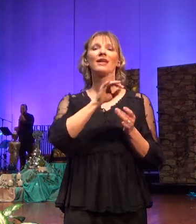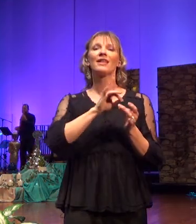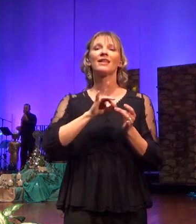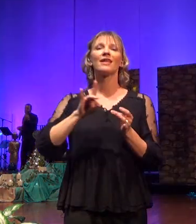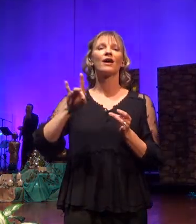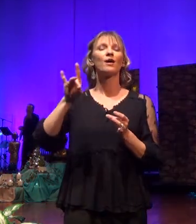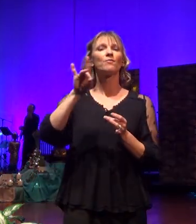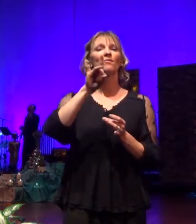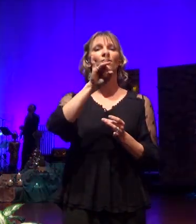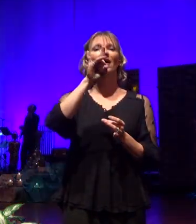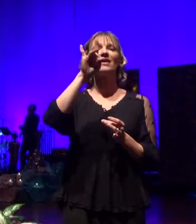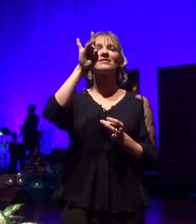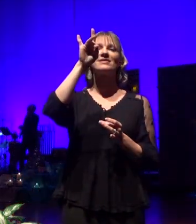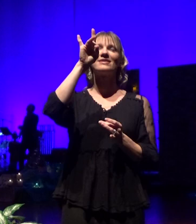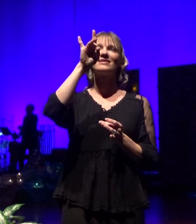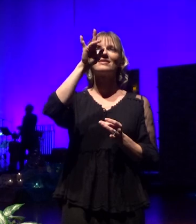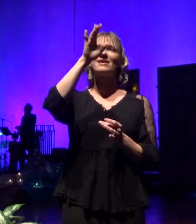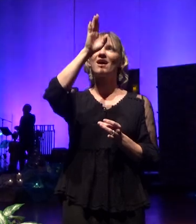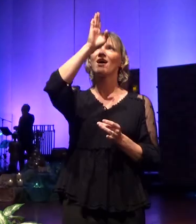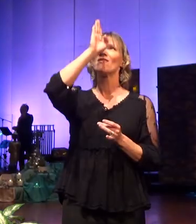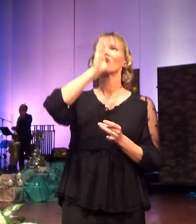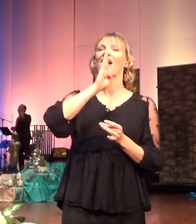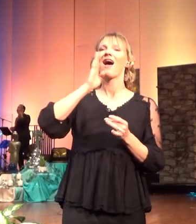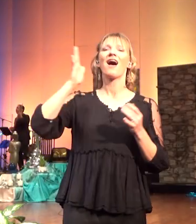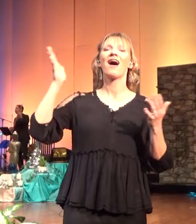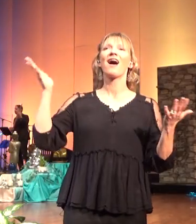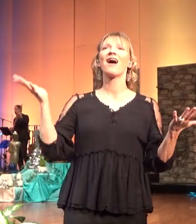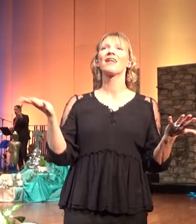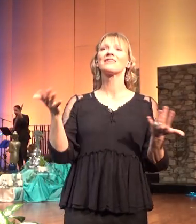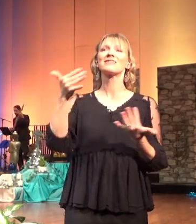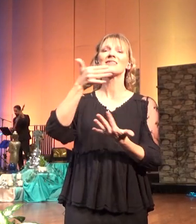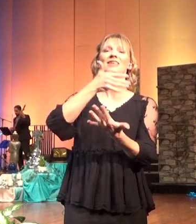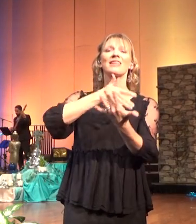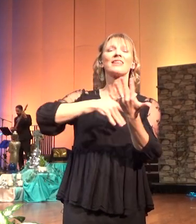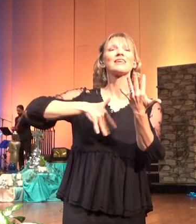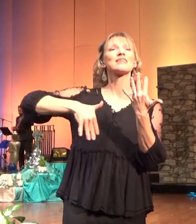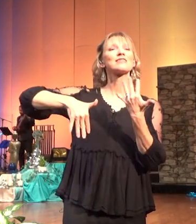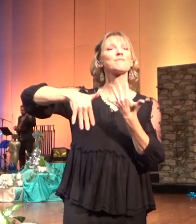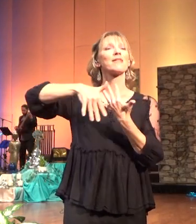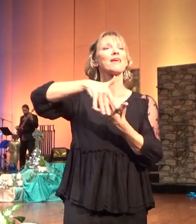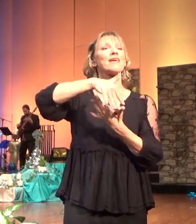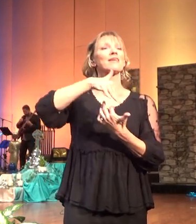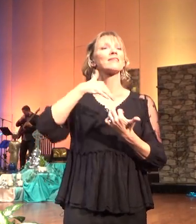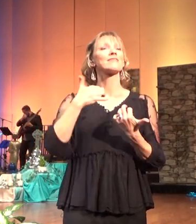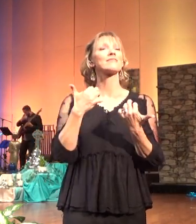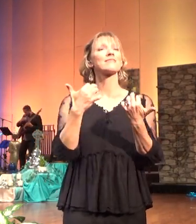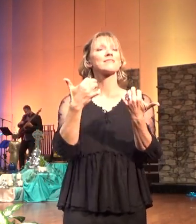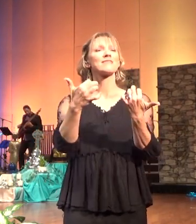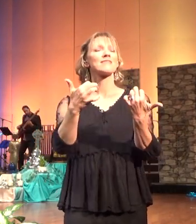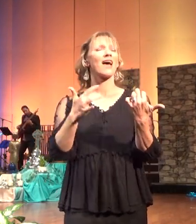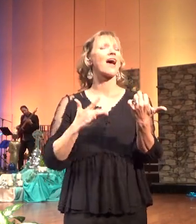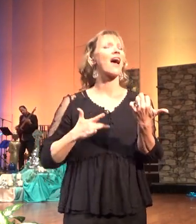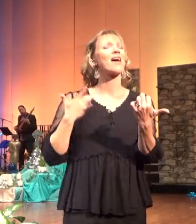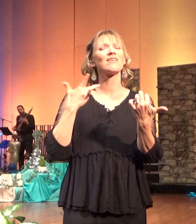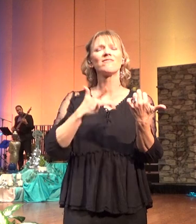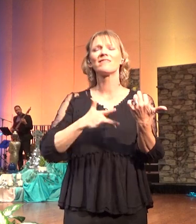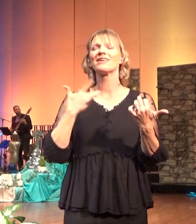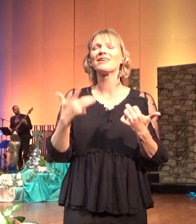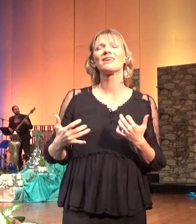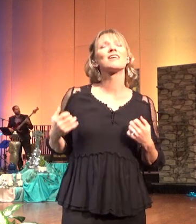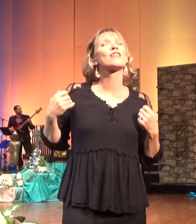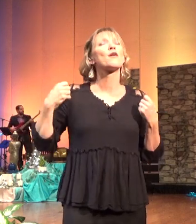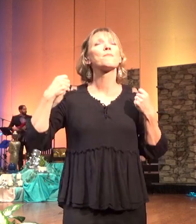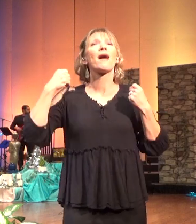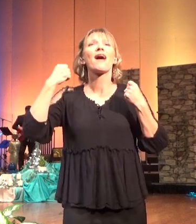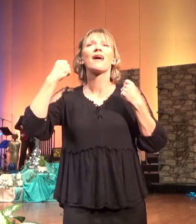Surely the presence of God is in this place. I can